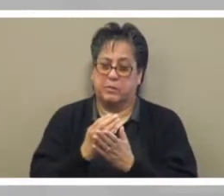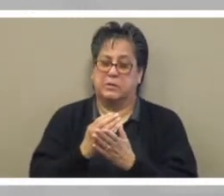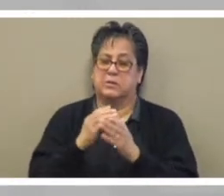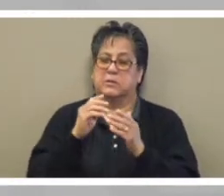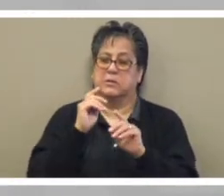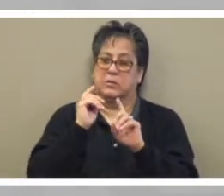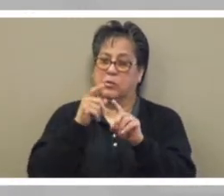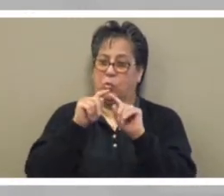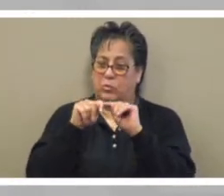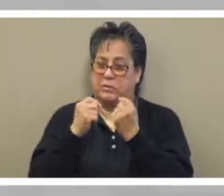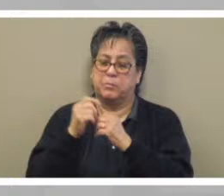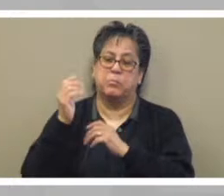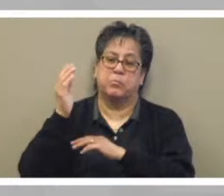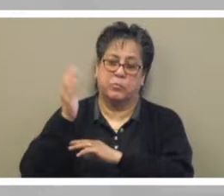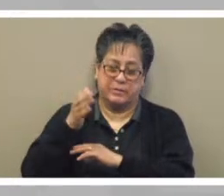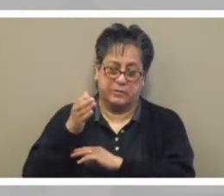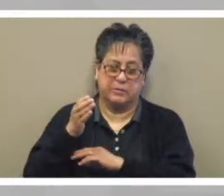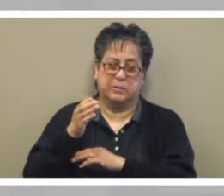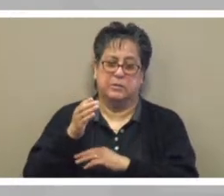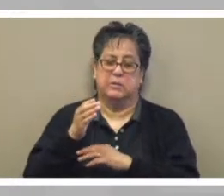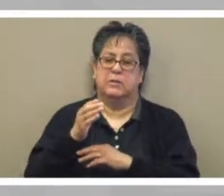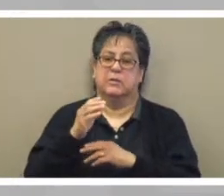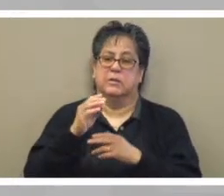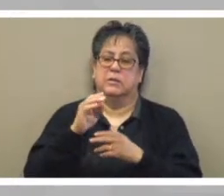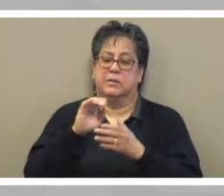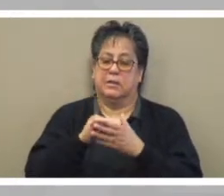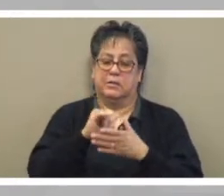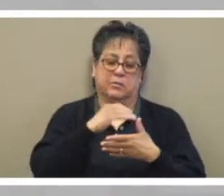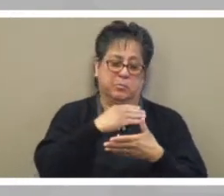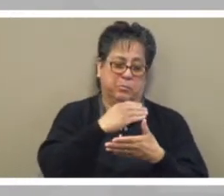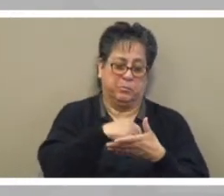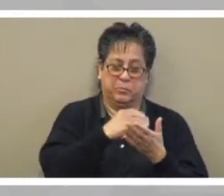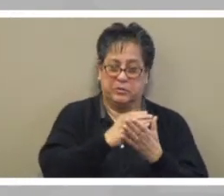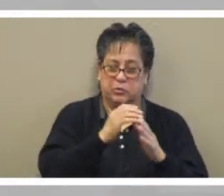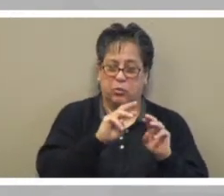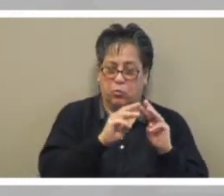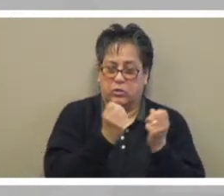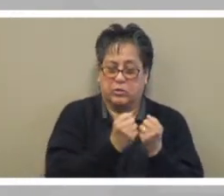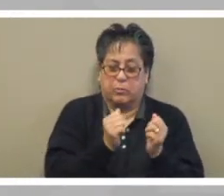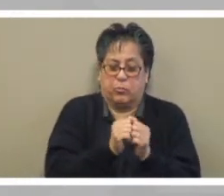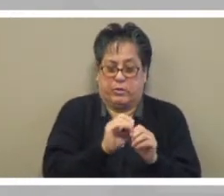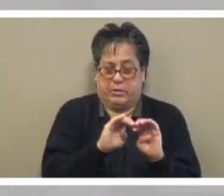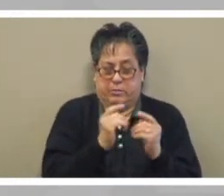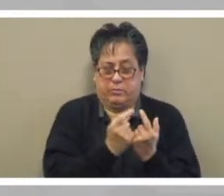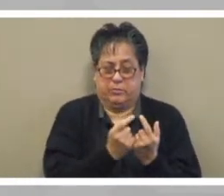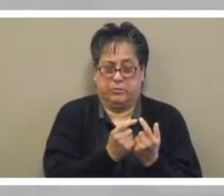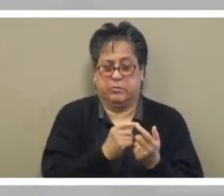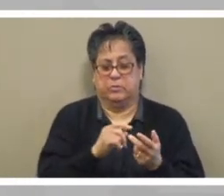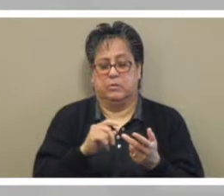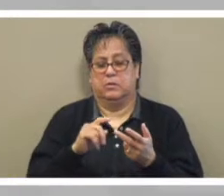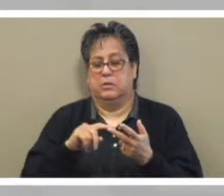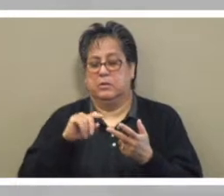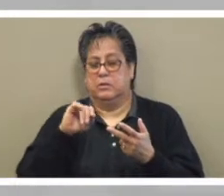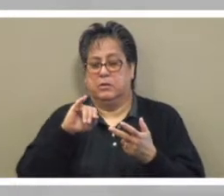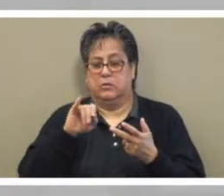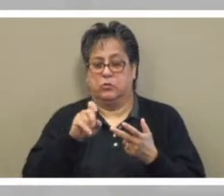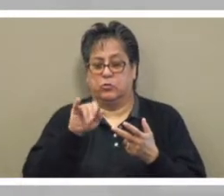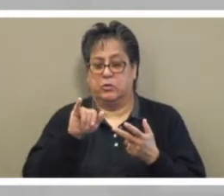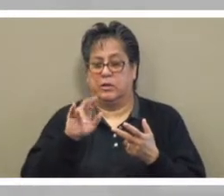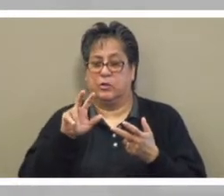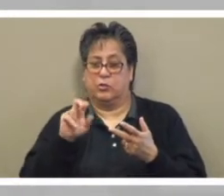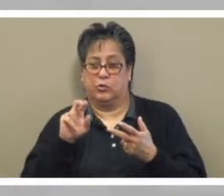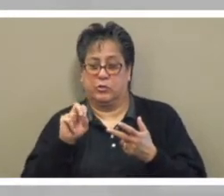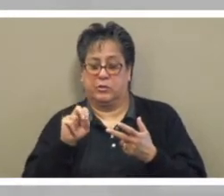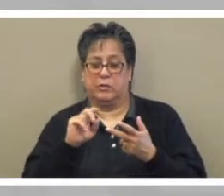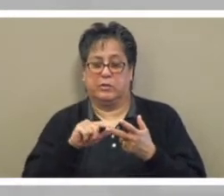team presentation. So that's when we'll be having our budget workshops with city council. We're looking at July 30th for the